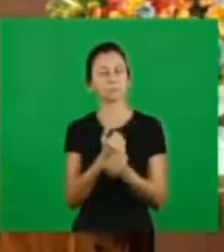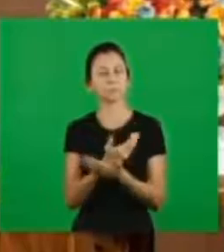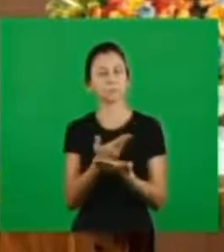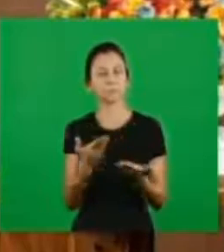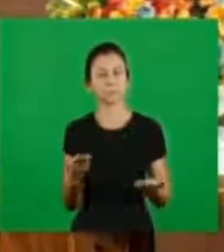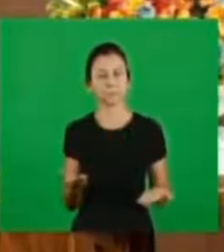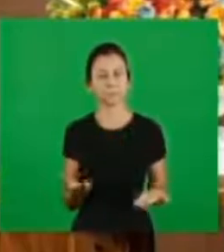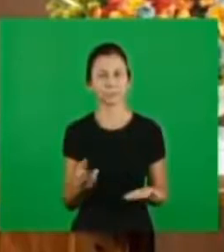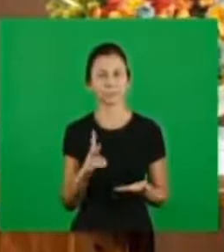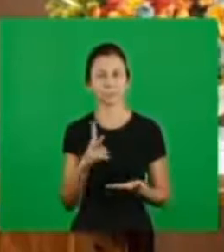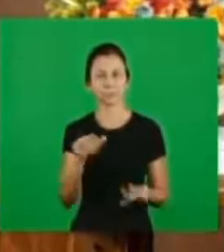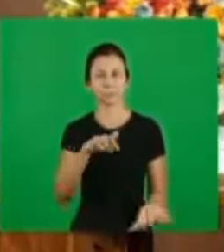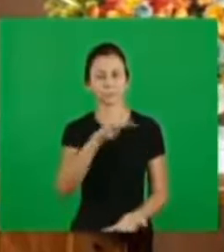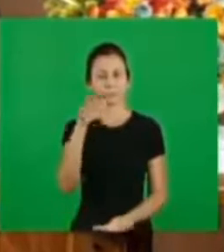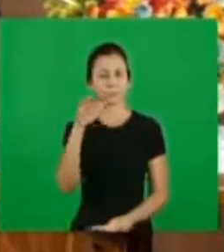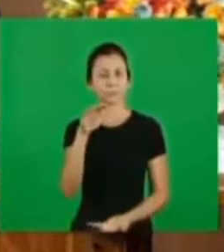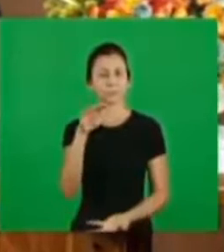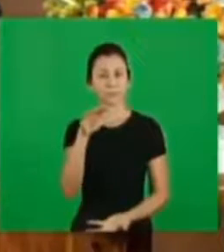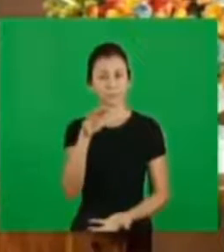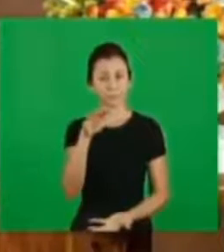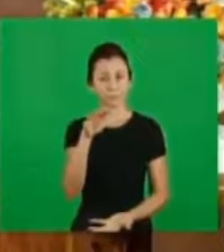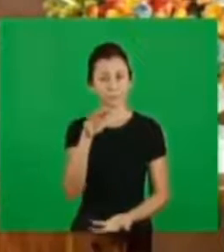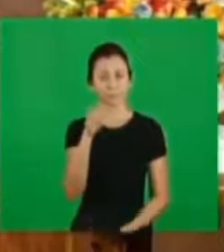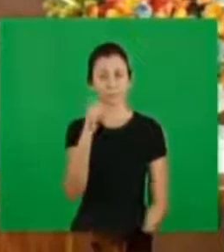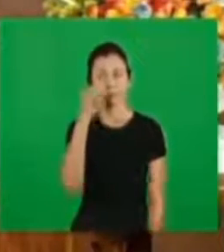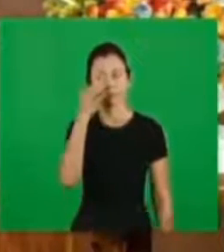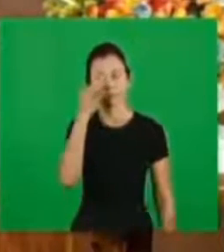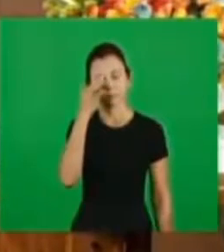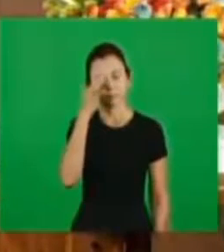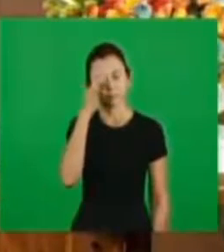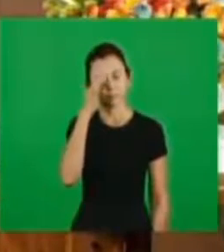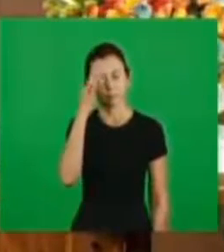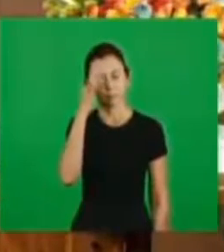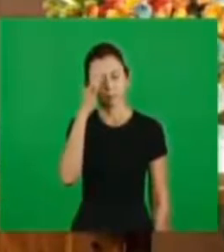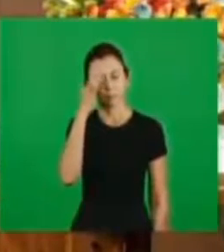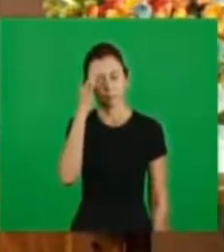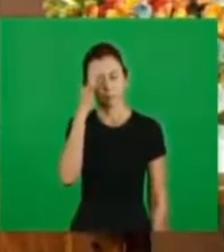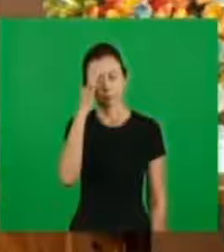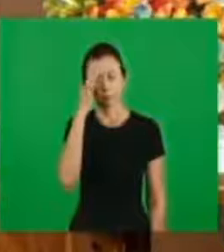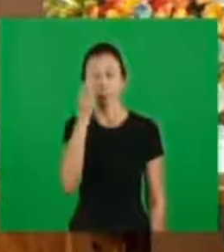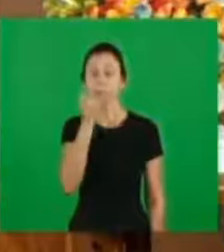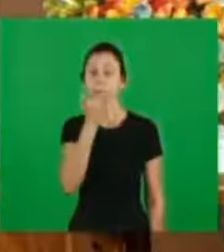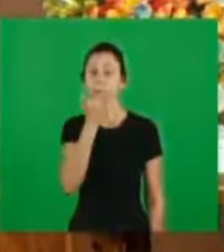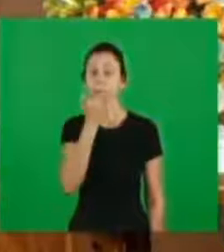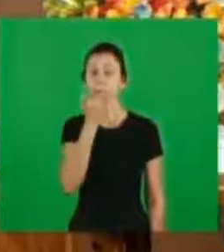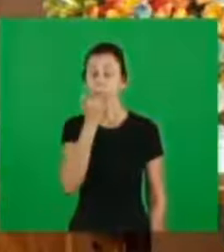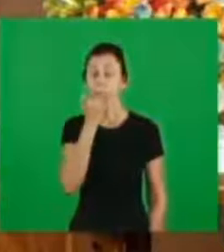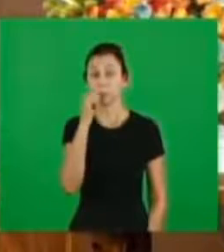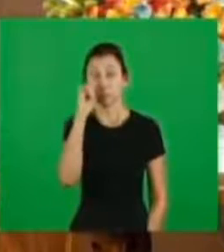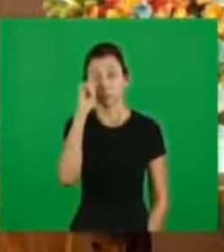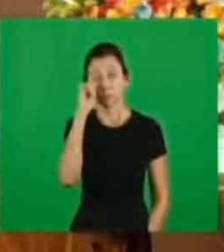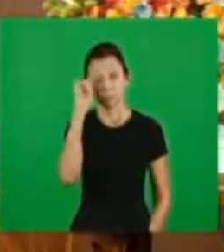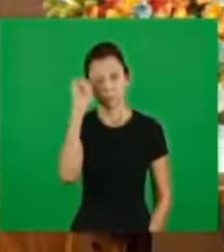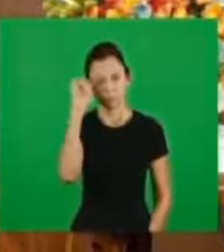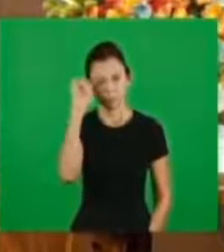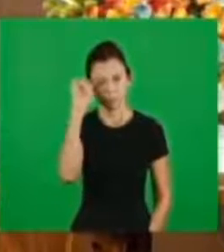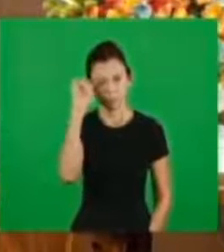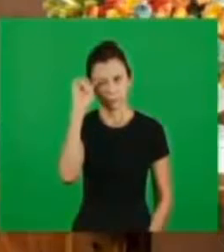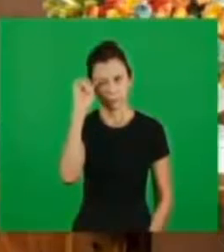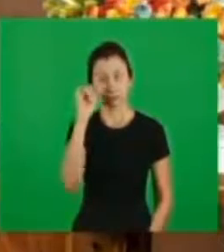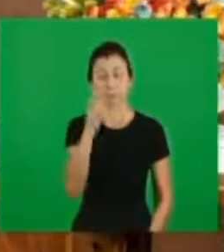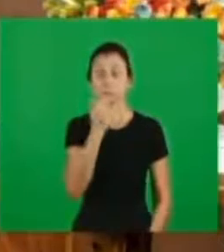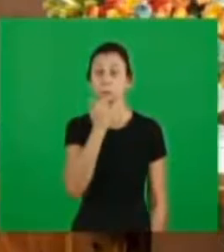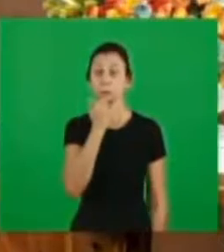with the brethren that decided not to turn off the satellite. So we're going to work here, together with the brethren that didn't turn